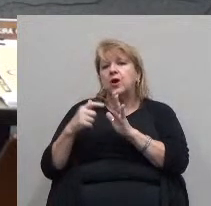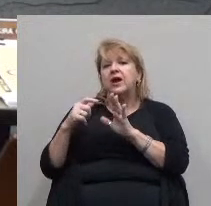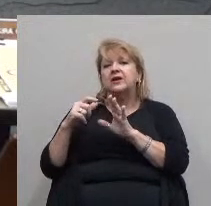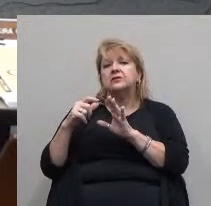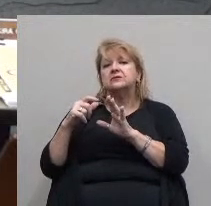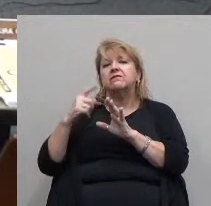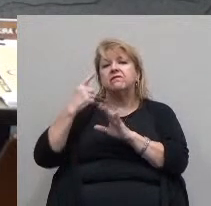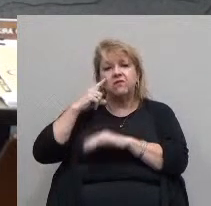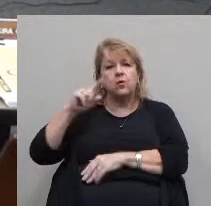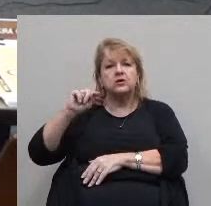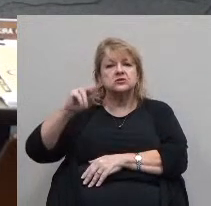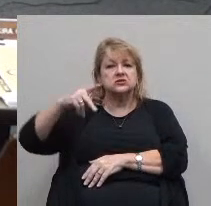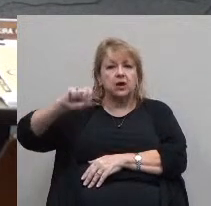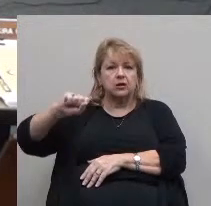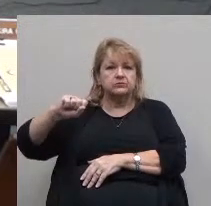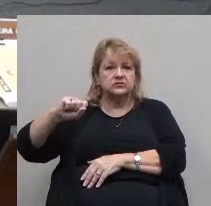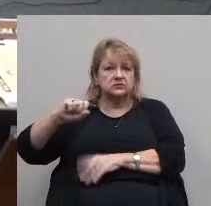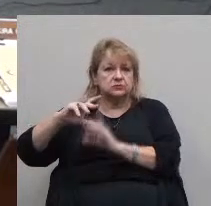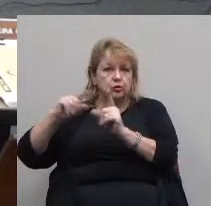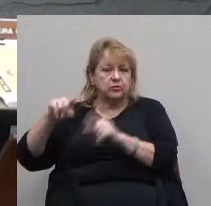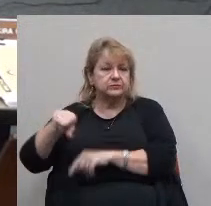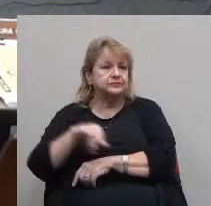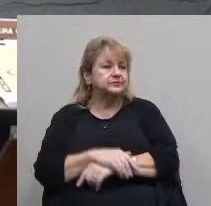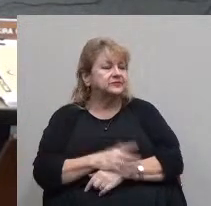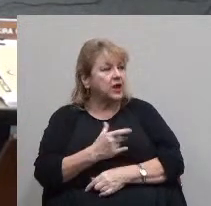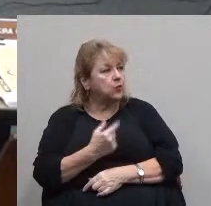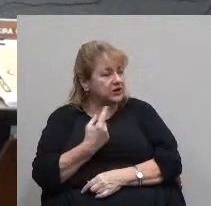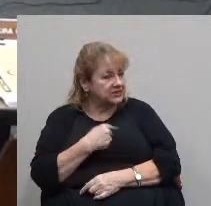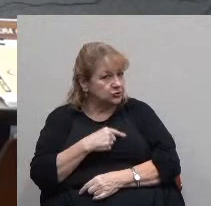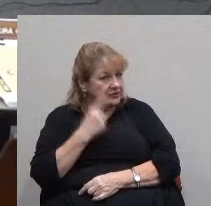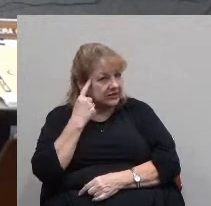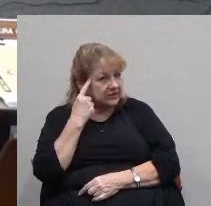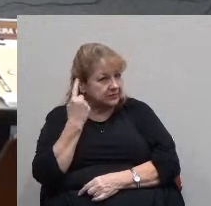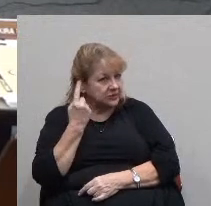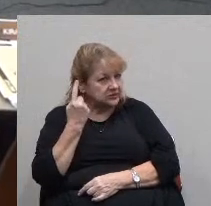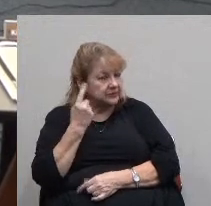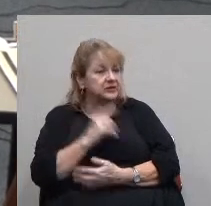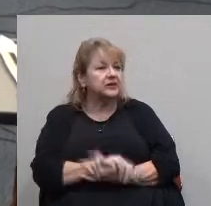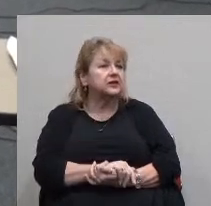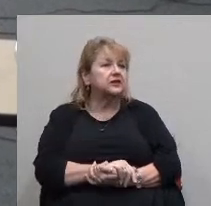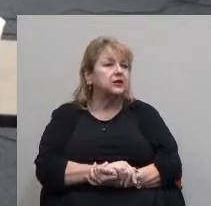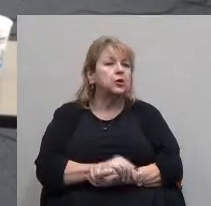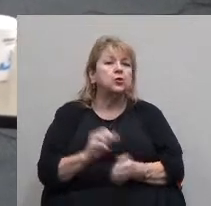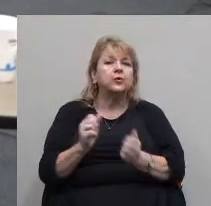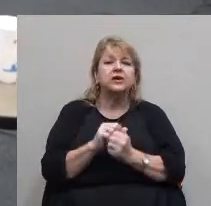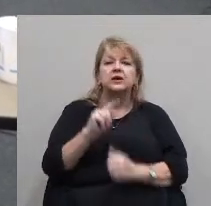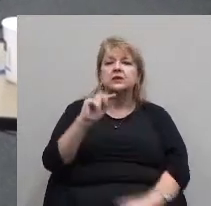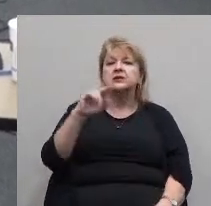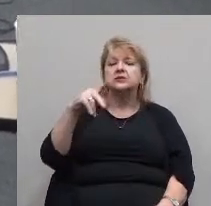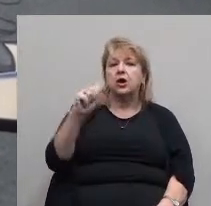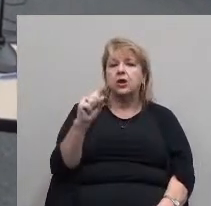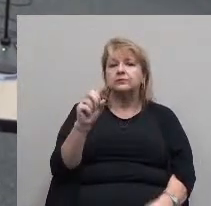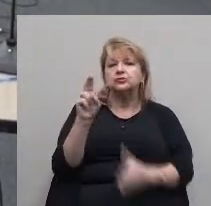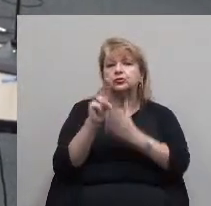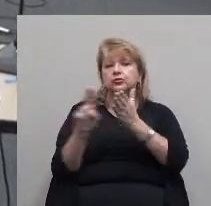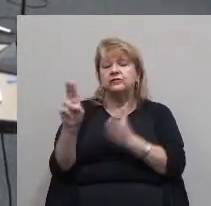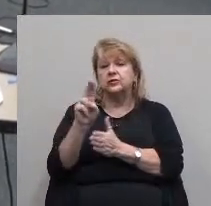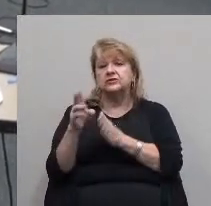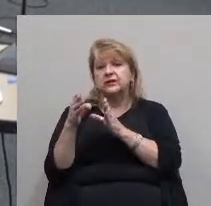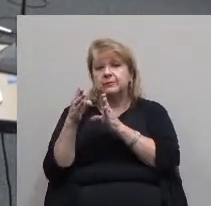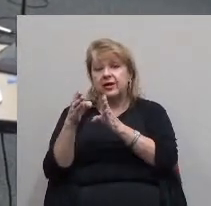Yes, ma'am. The only thing I'd ask to think about a little bit too is with the TOPS University